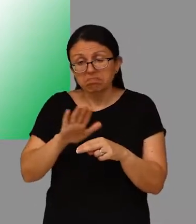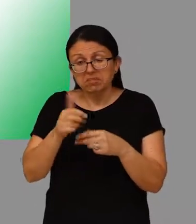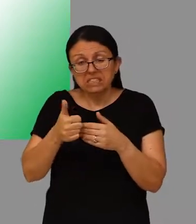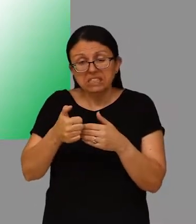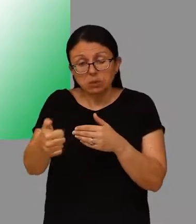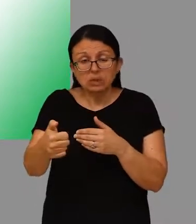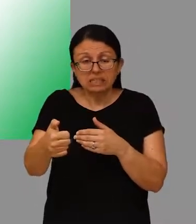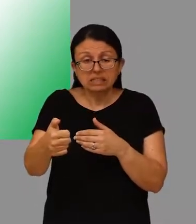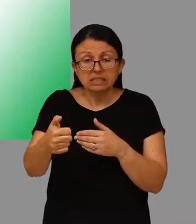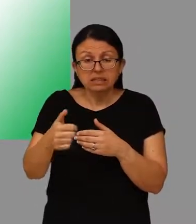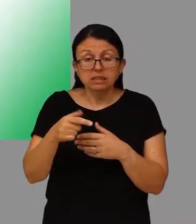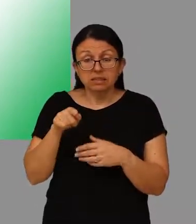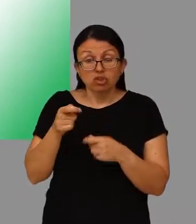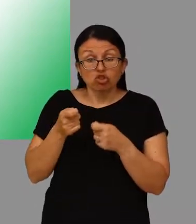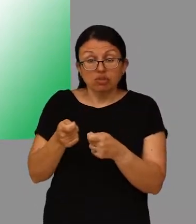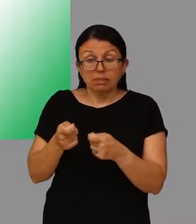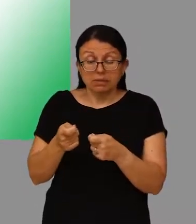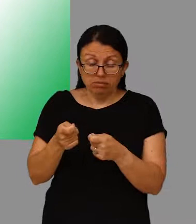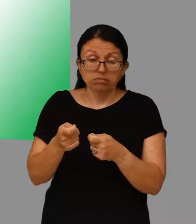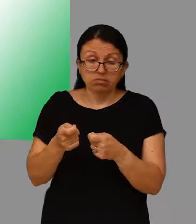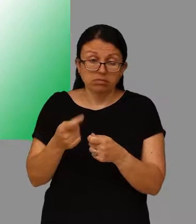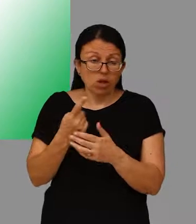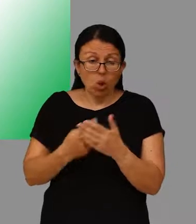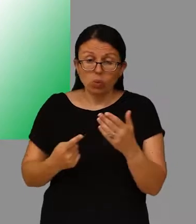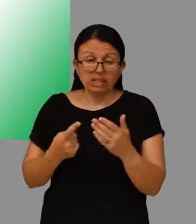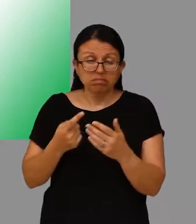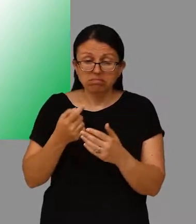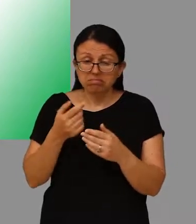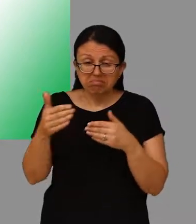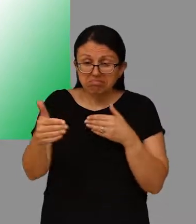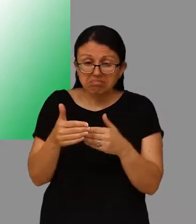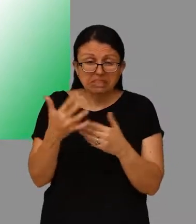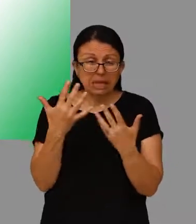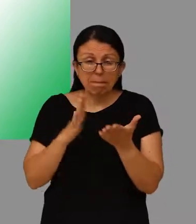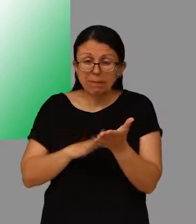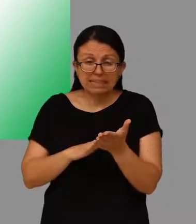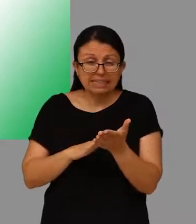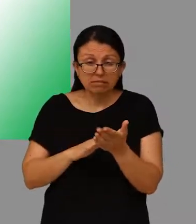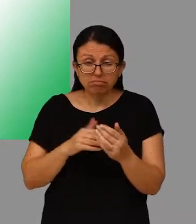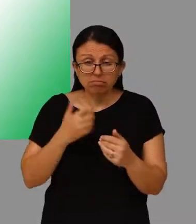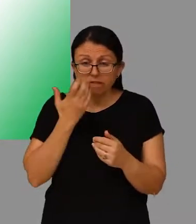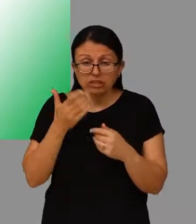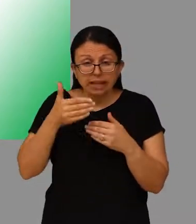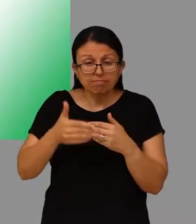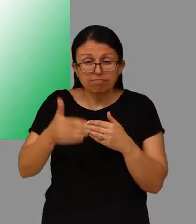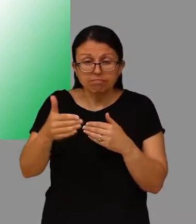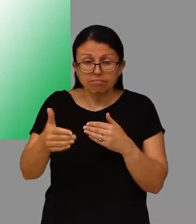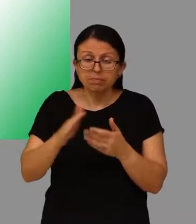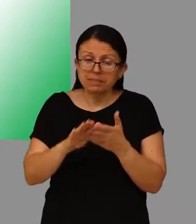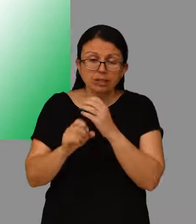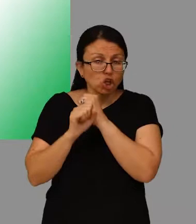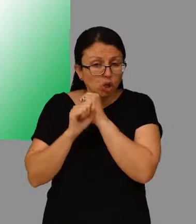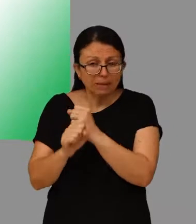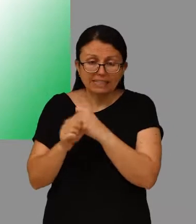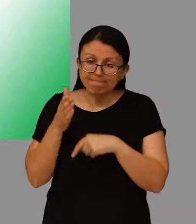to 6 weeks. So although the treatment itself only lasts for about 10 minutes at a time, there is that daily commitment